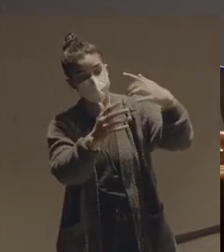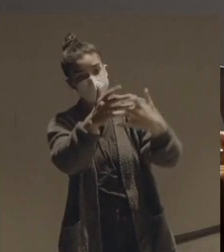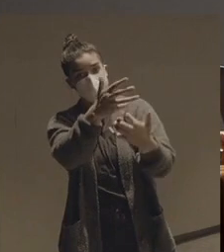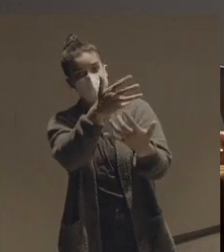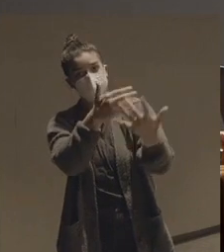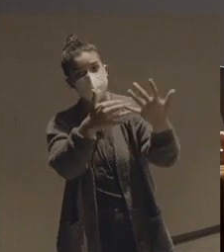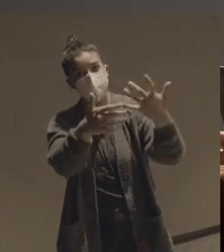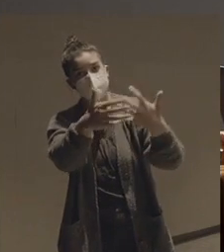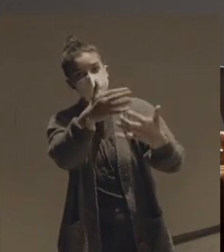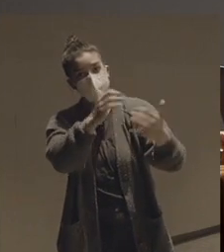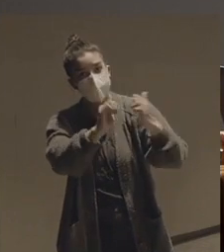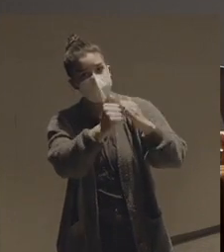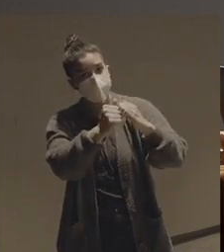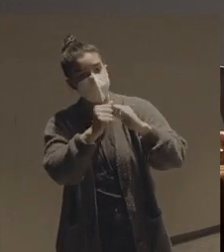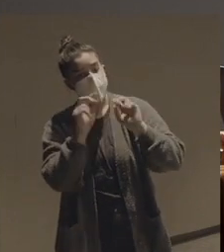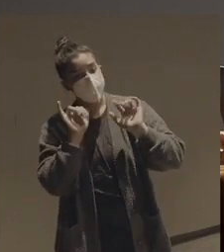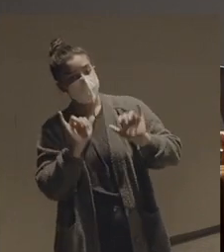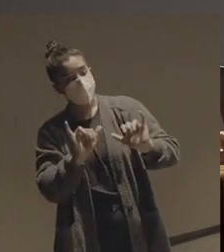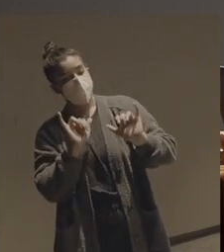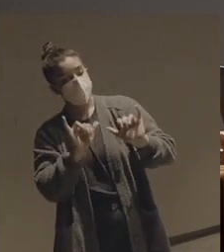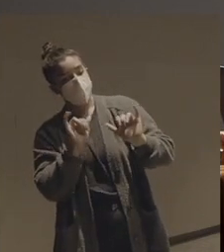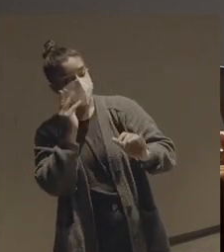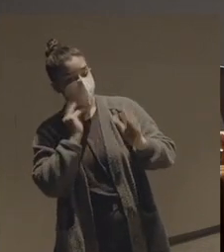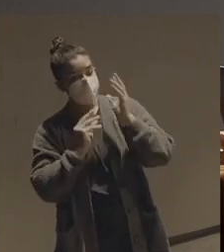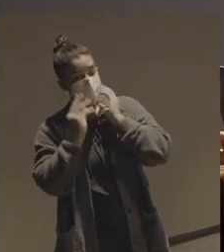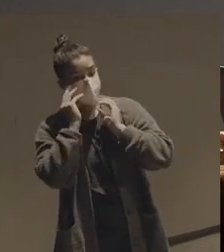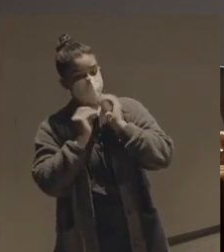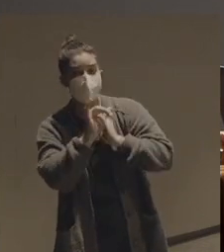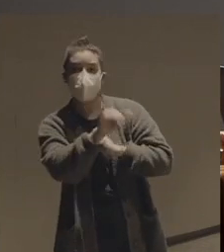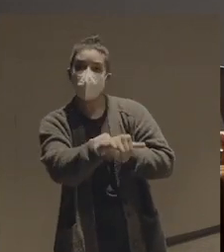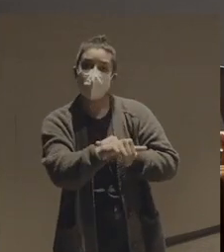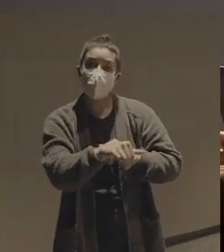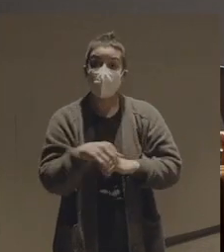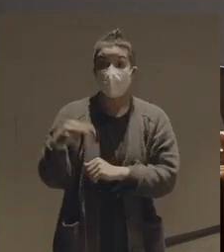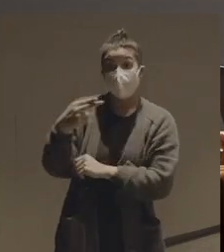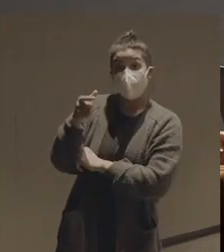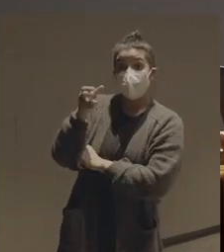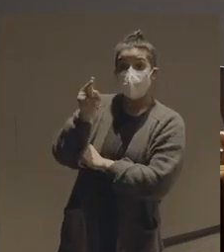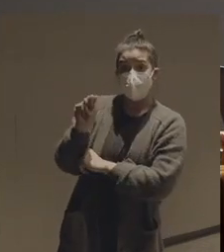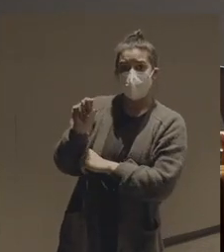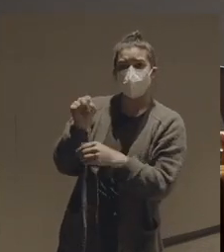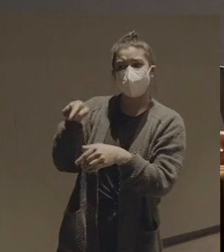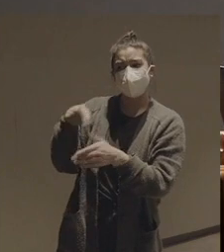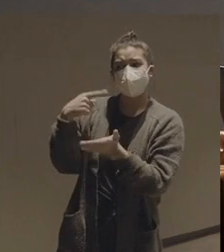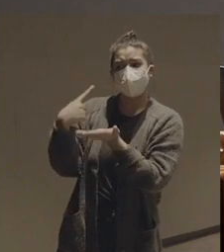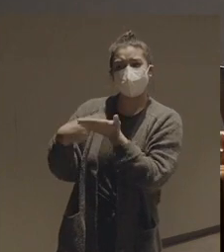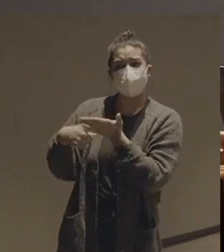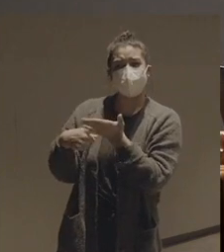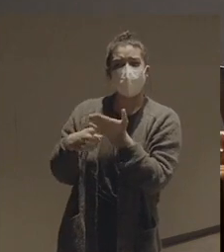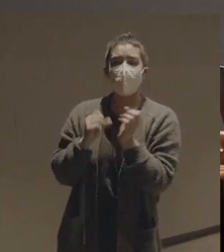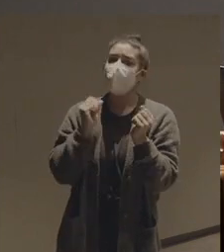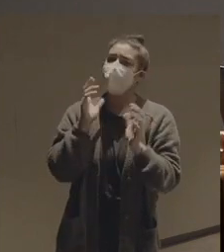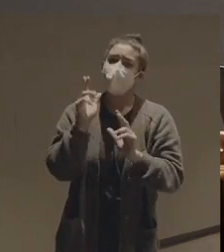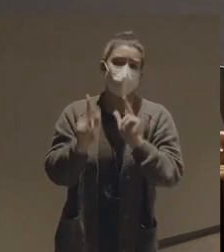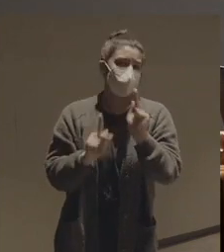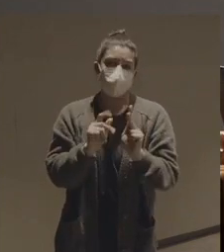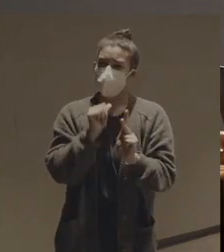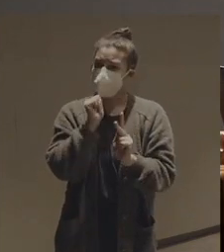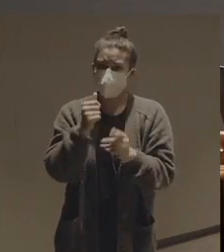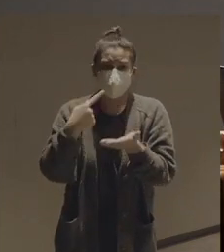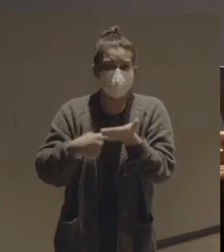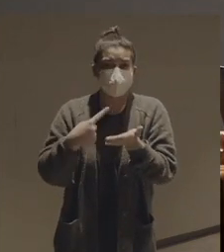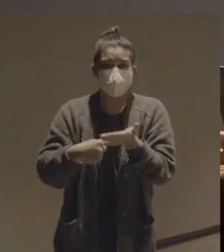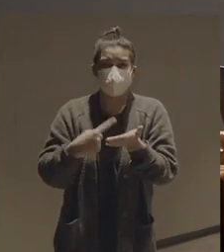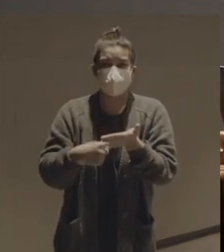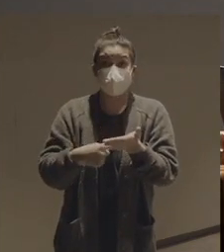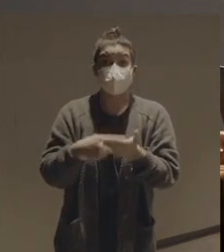lens was nobody was talking about how the light and the movement of the sculpture felt like the